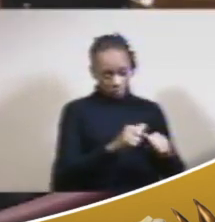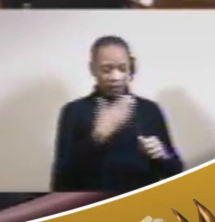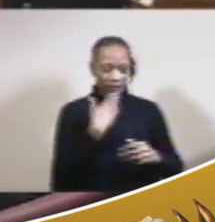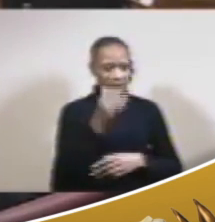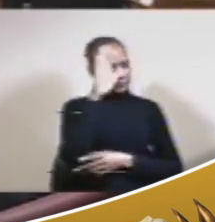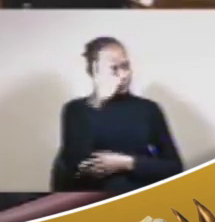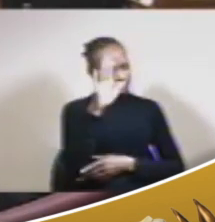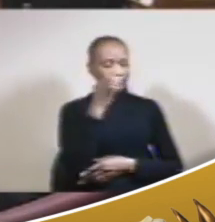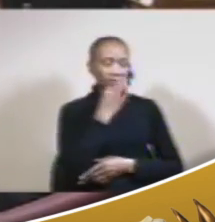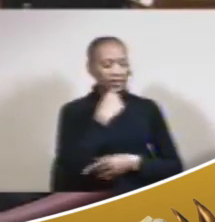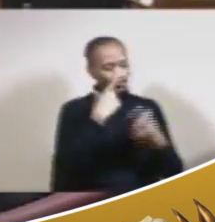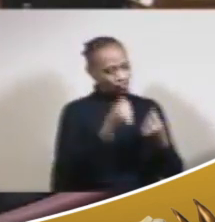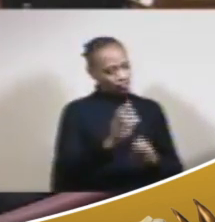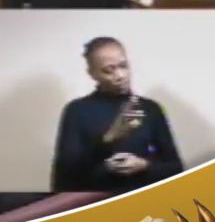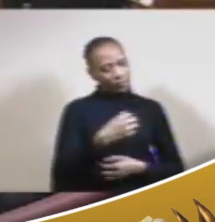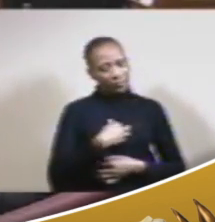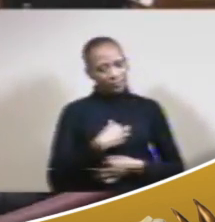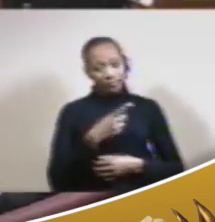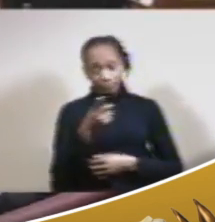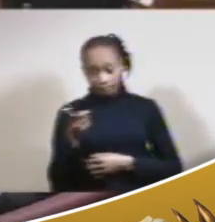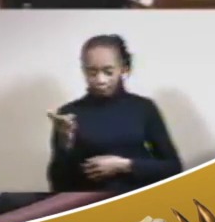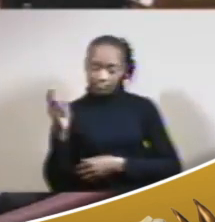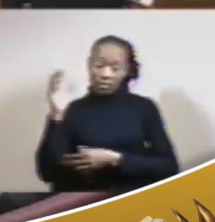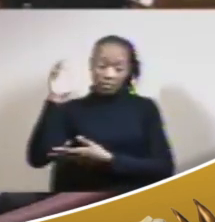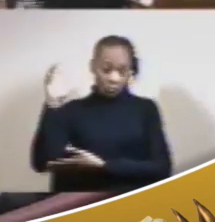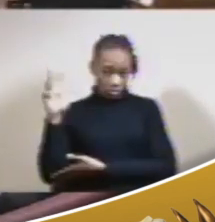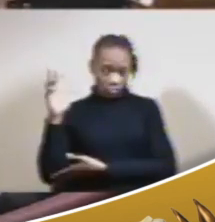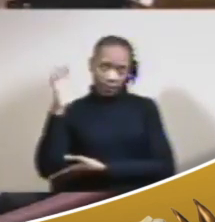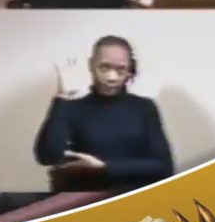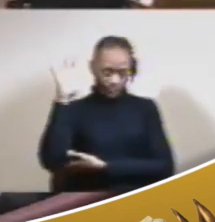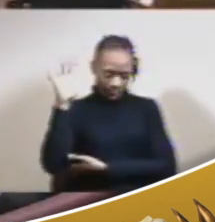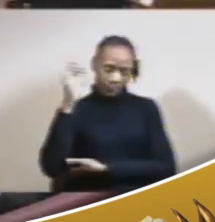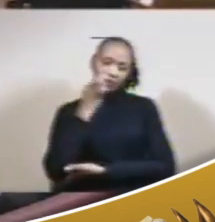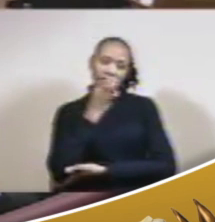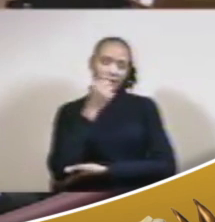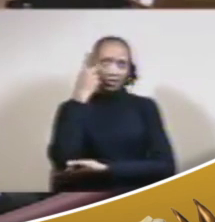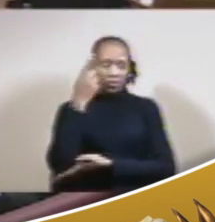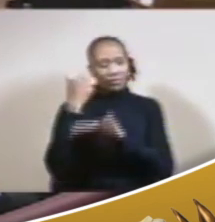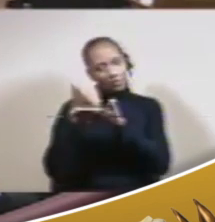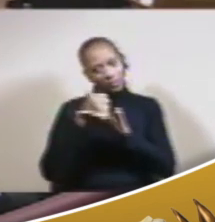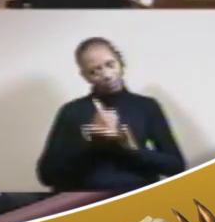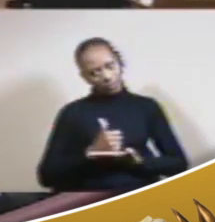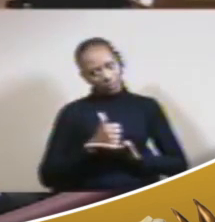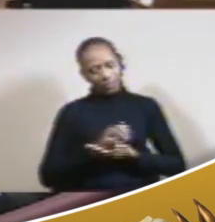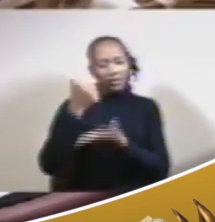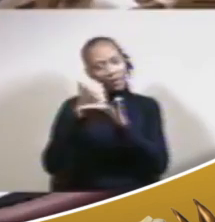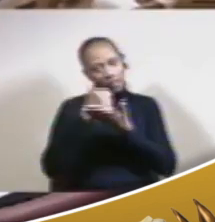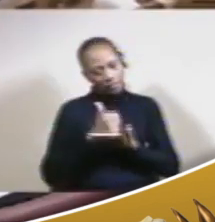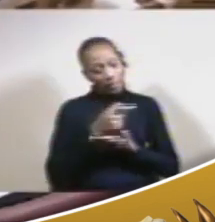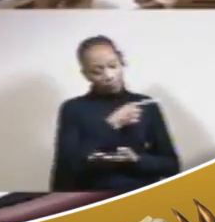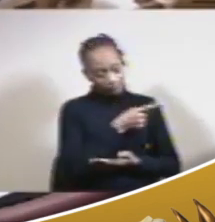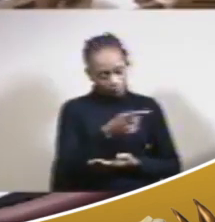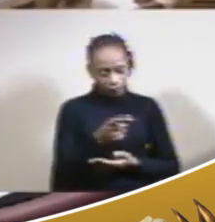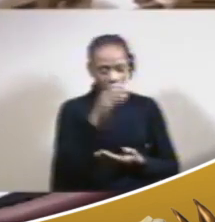right hand and say I do. And those who took an oath, please raise your right hand and say, so help me God. So help me God.